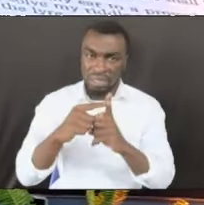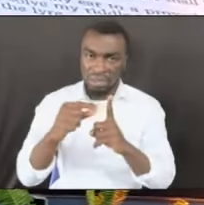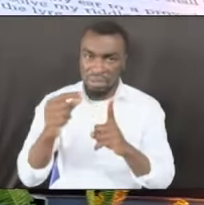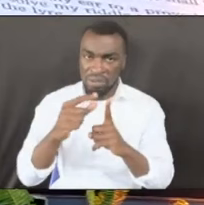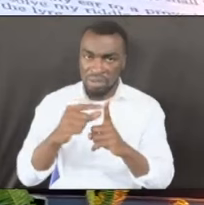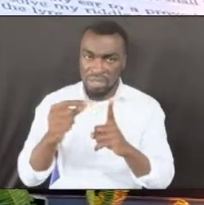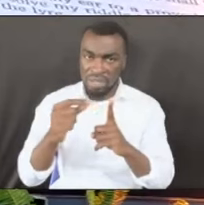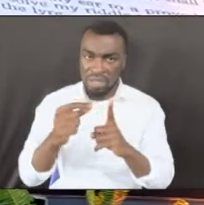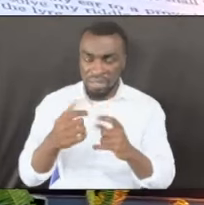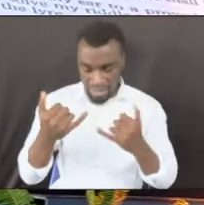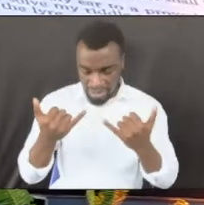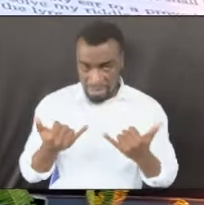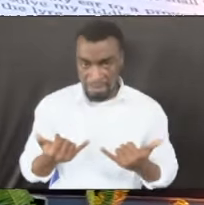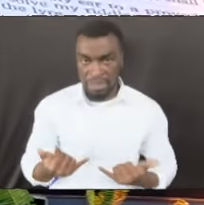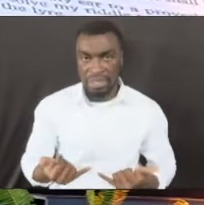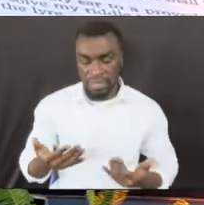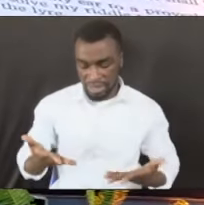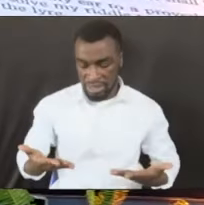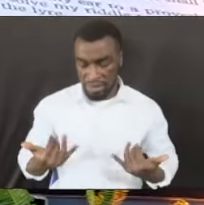present reward.